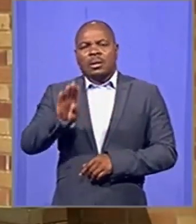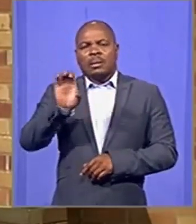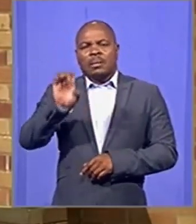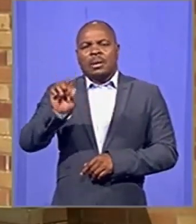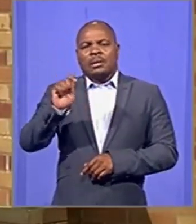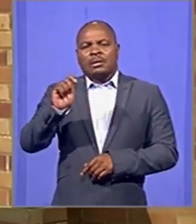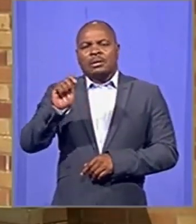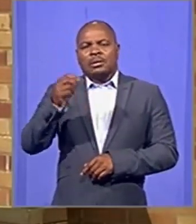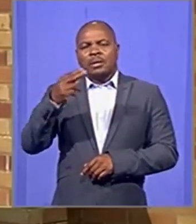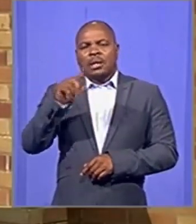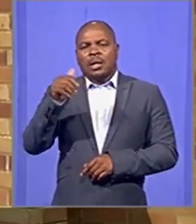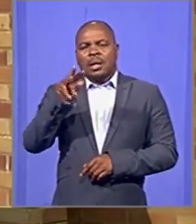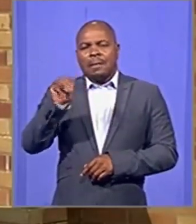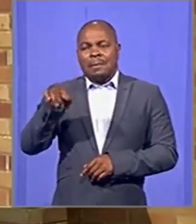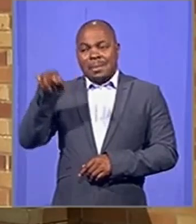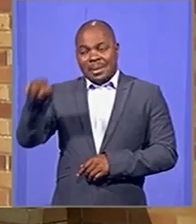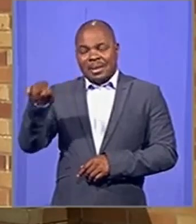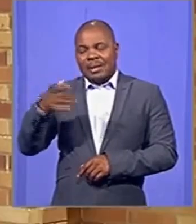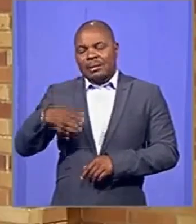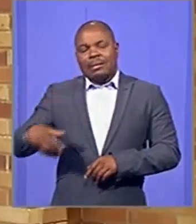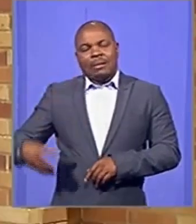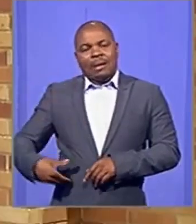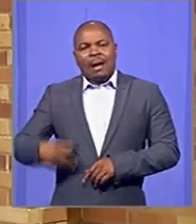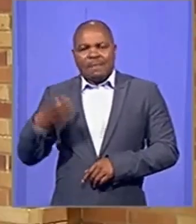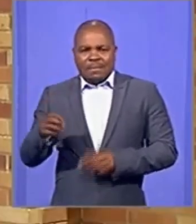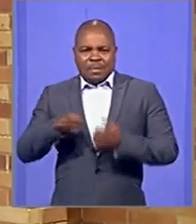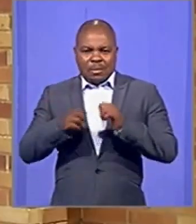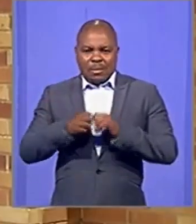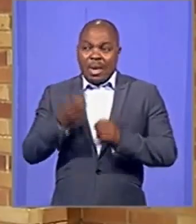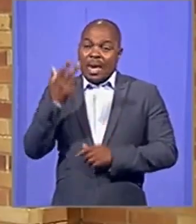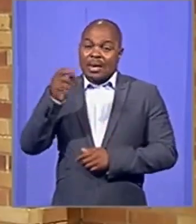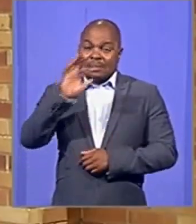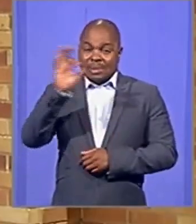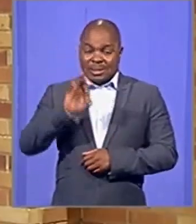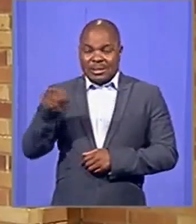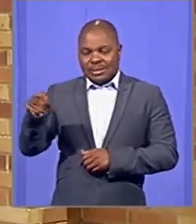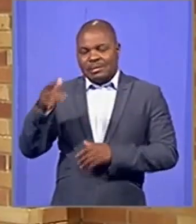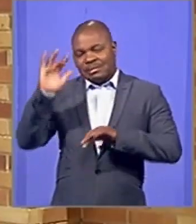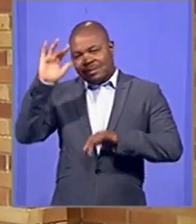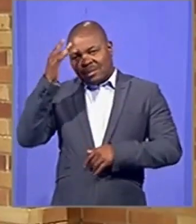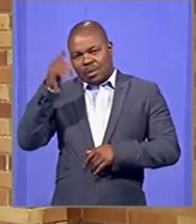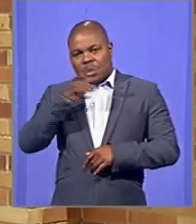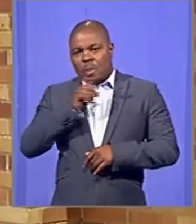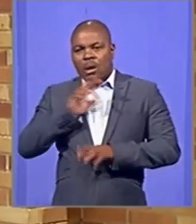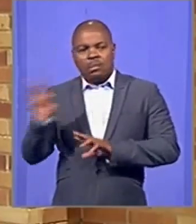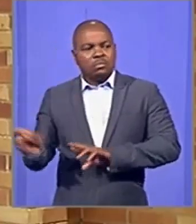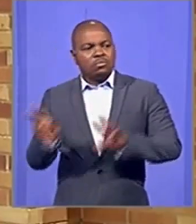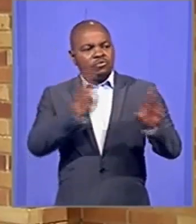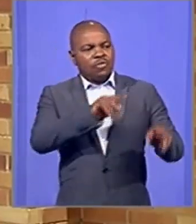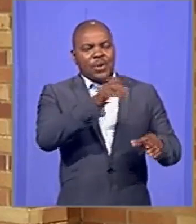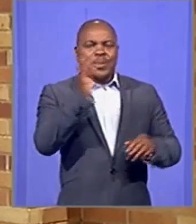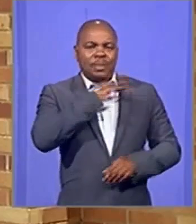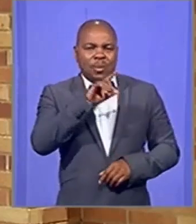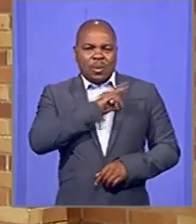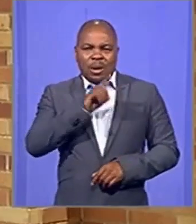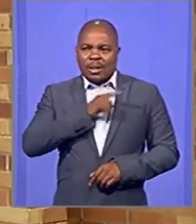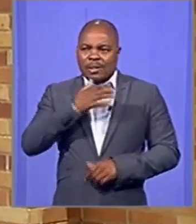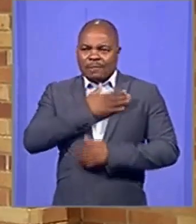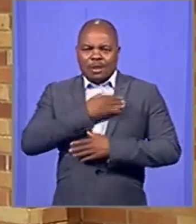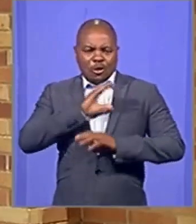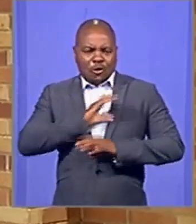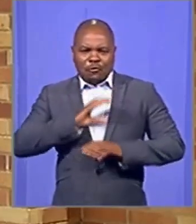and 80% of those patients died. And most of the time they want to refer these patients to universities because they don't feel